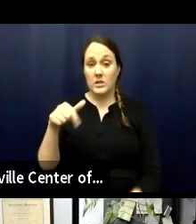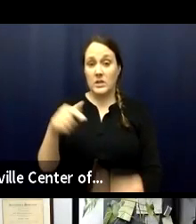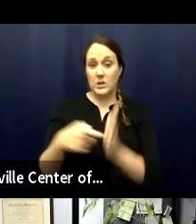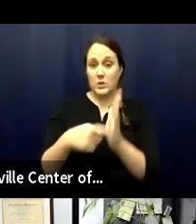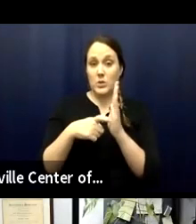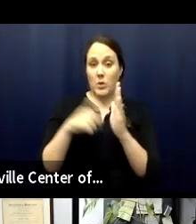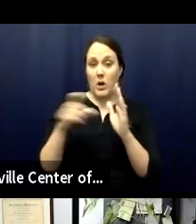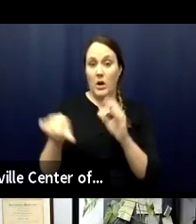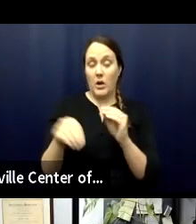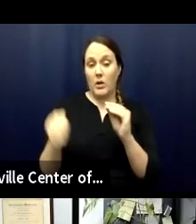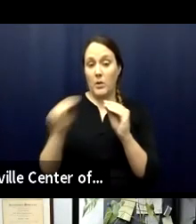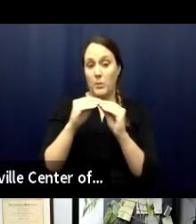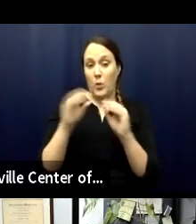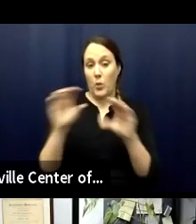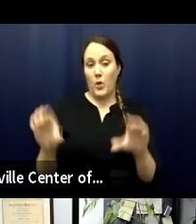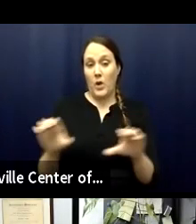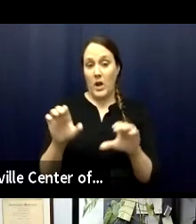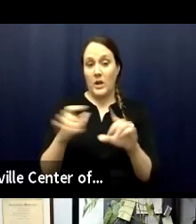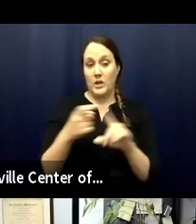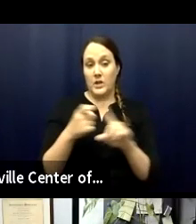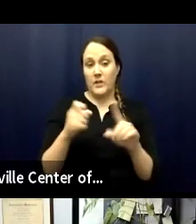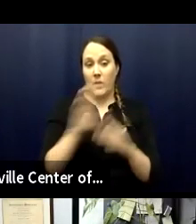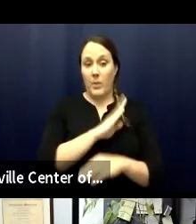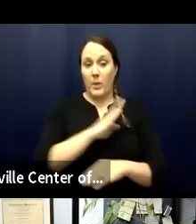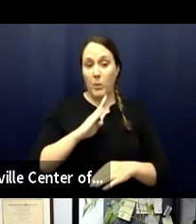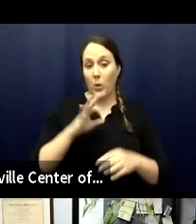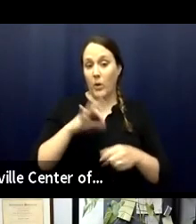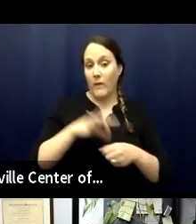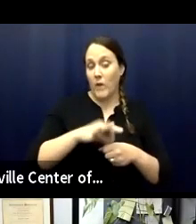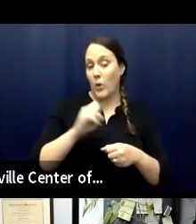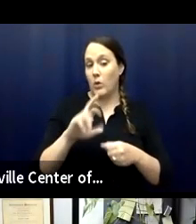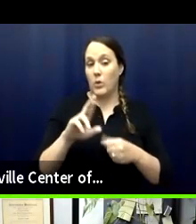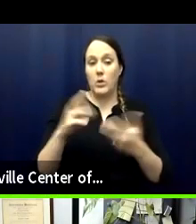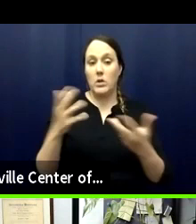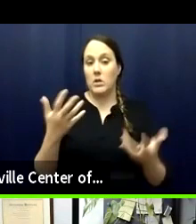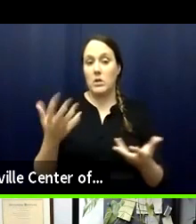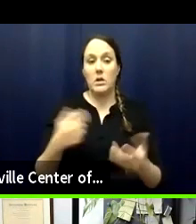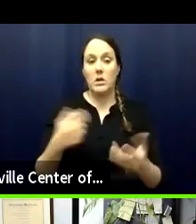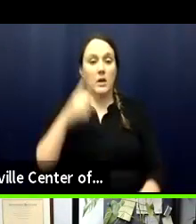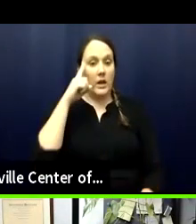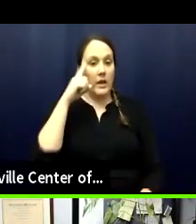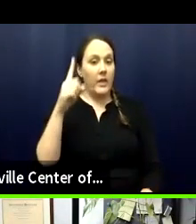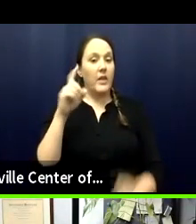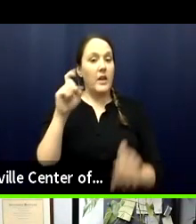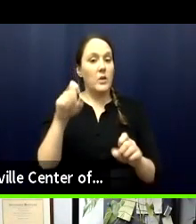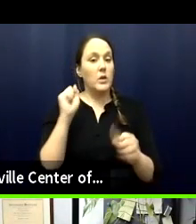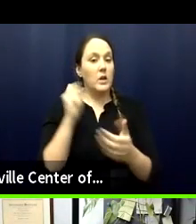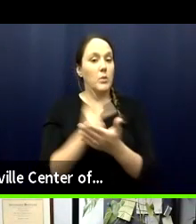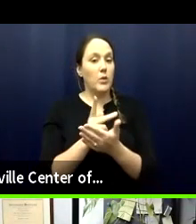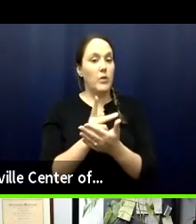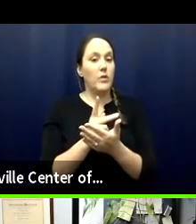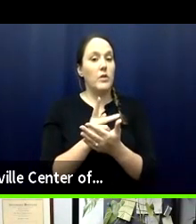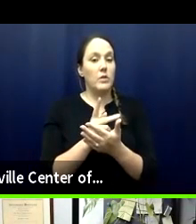action on the part of the board in terms of a vote, or are we okay? I think you need to get approval of a majority of the members.